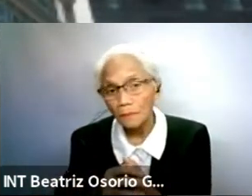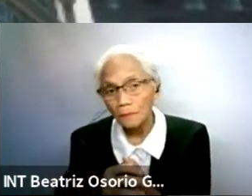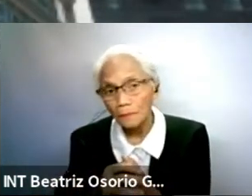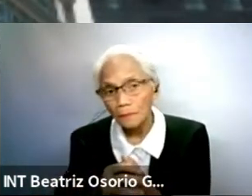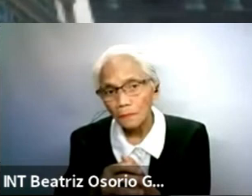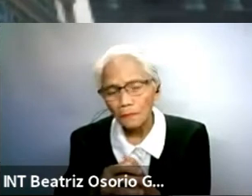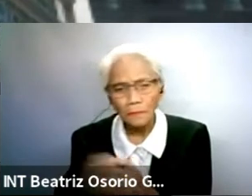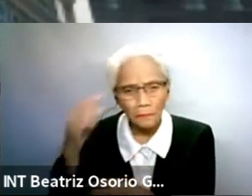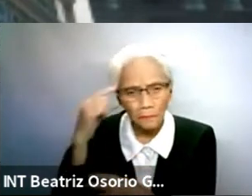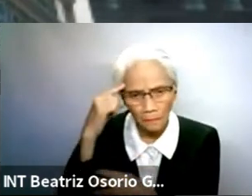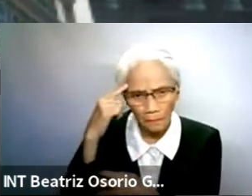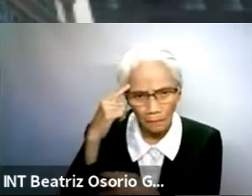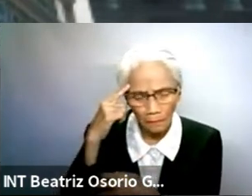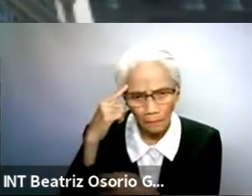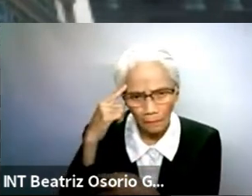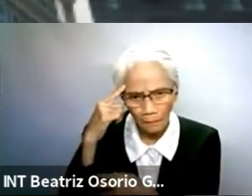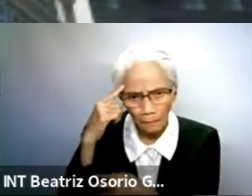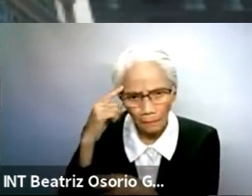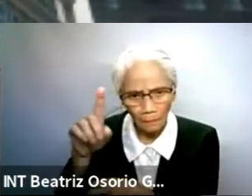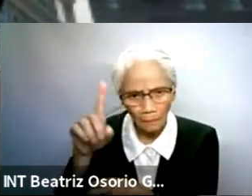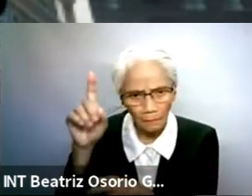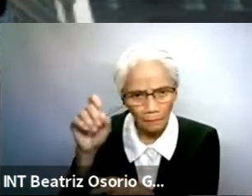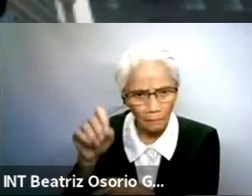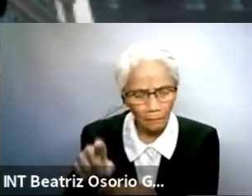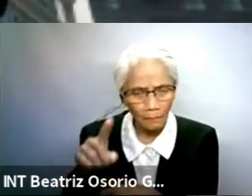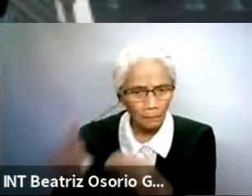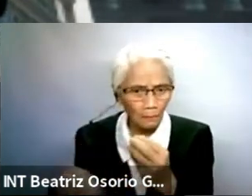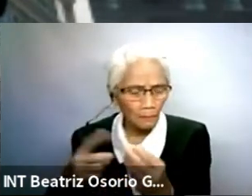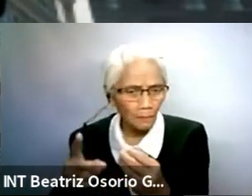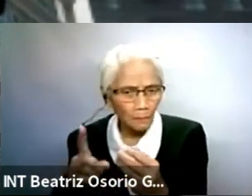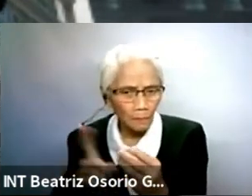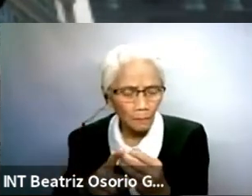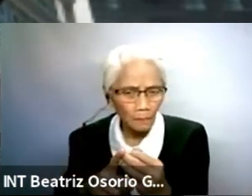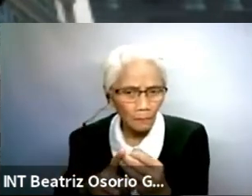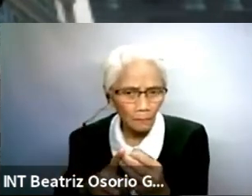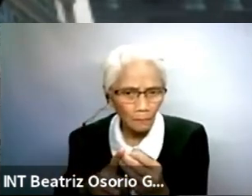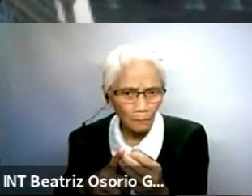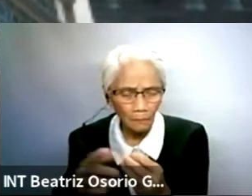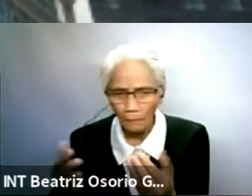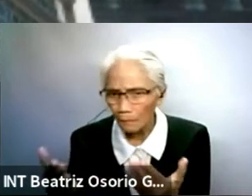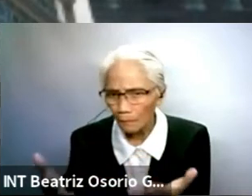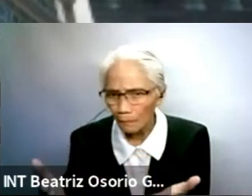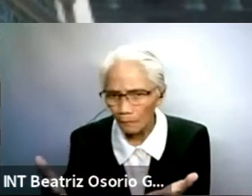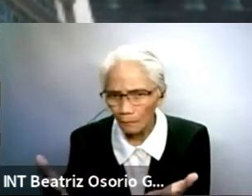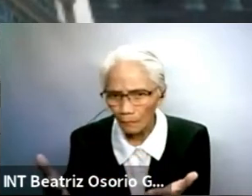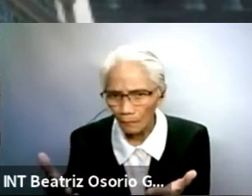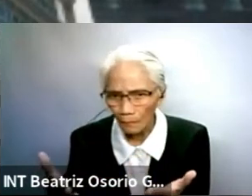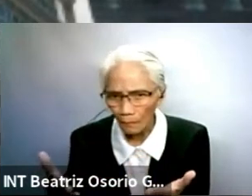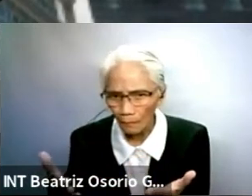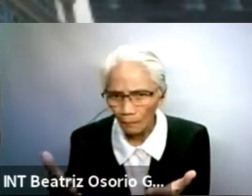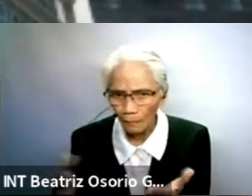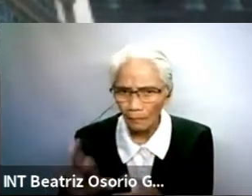think her question is about the drafting of the RPA and